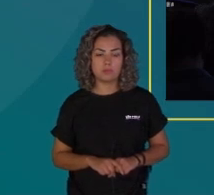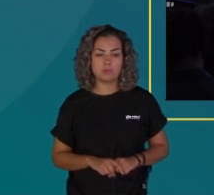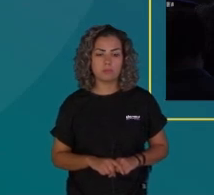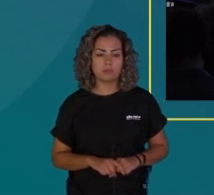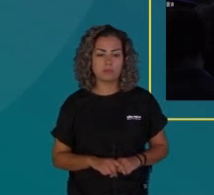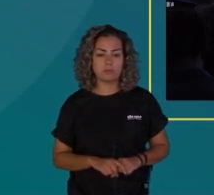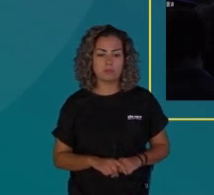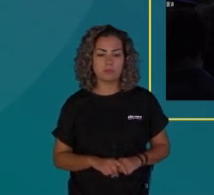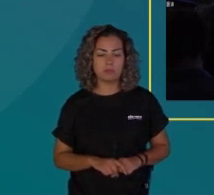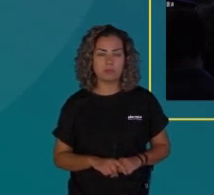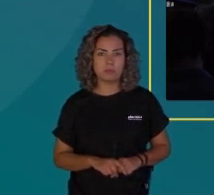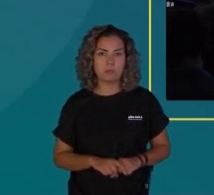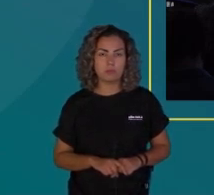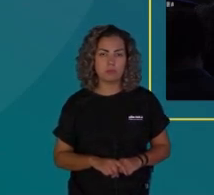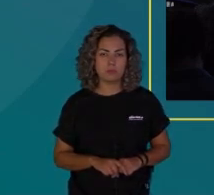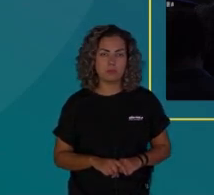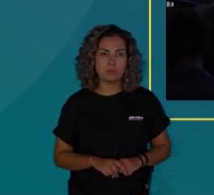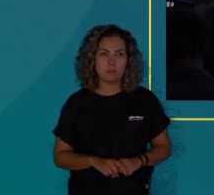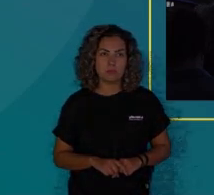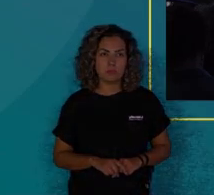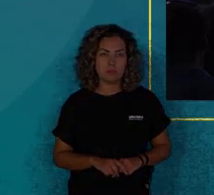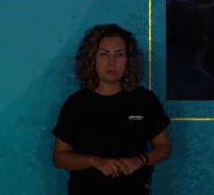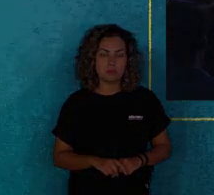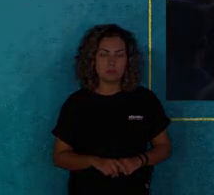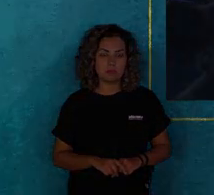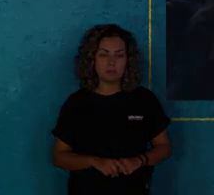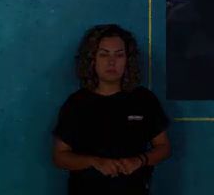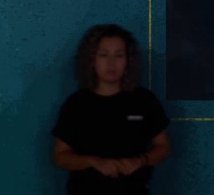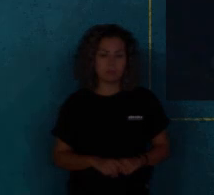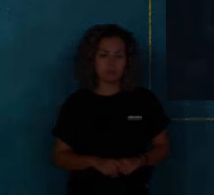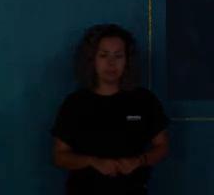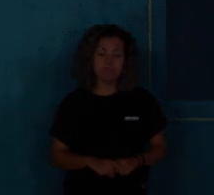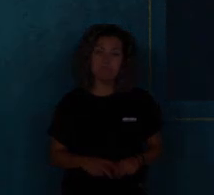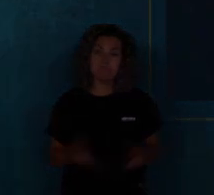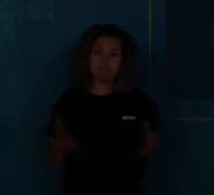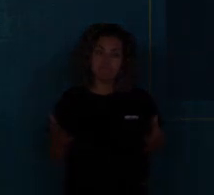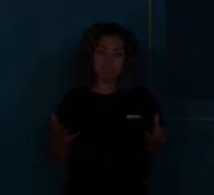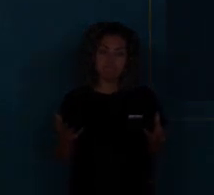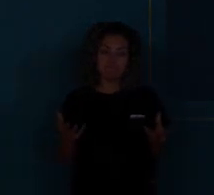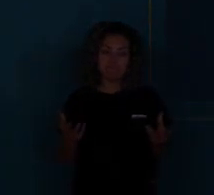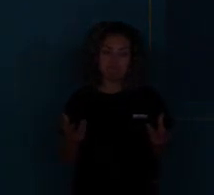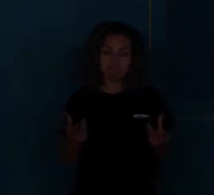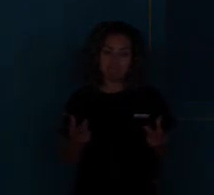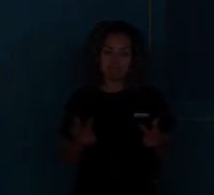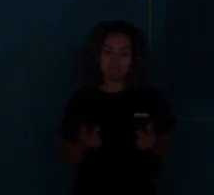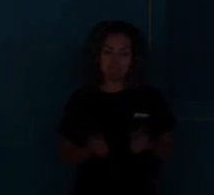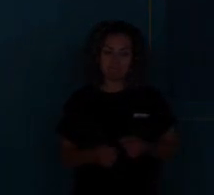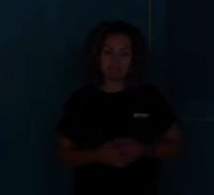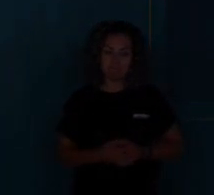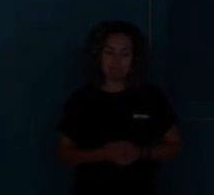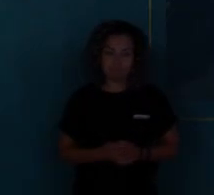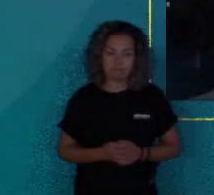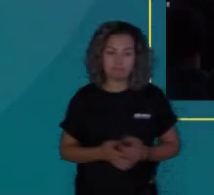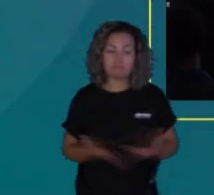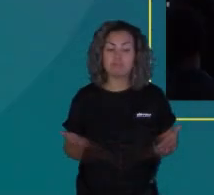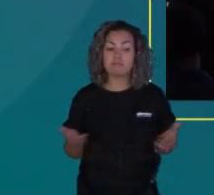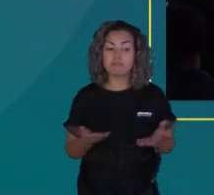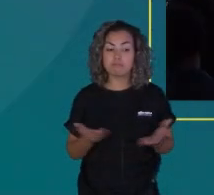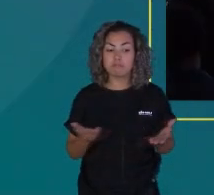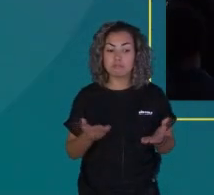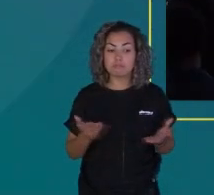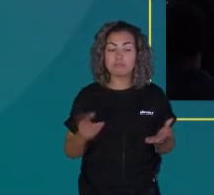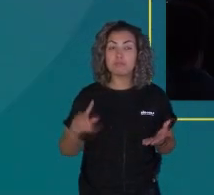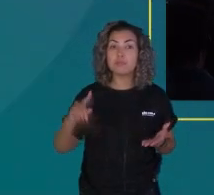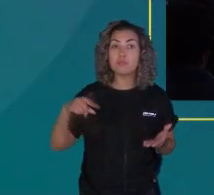I think we made a couple of new friendships here, if I'm not mistaken. Now we're going to go to our next panel. And as